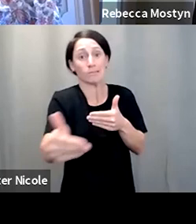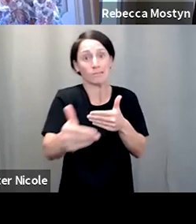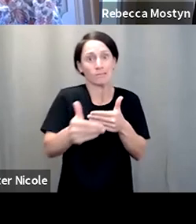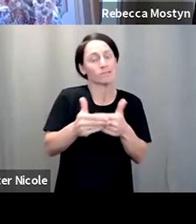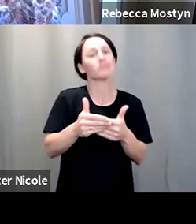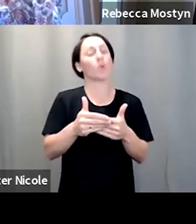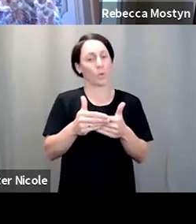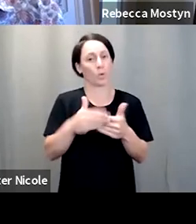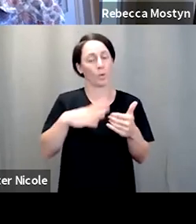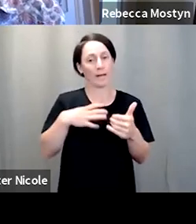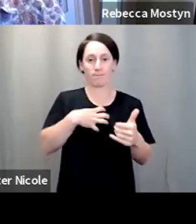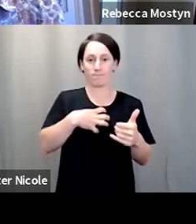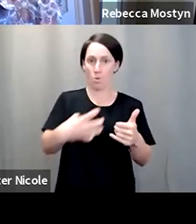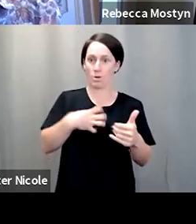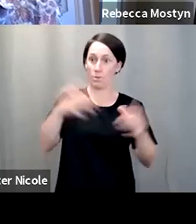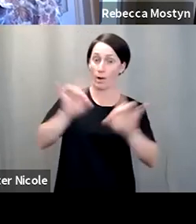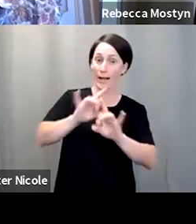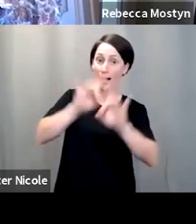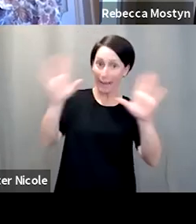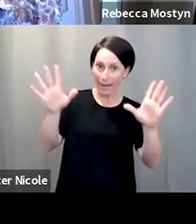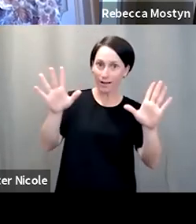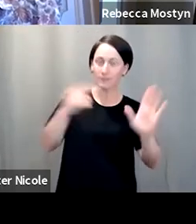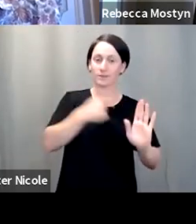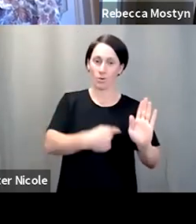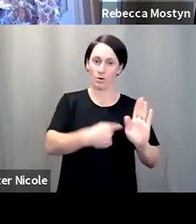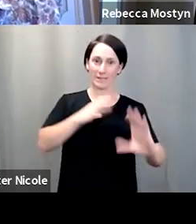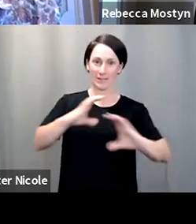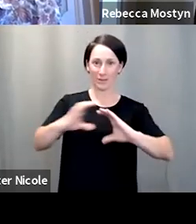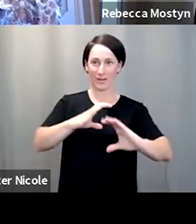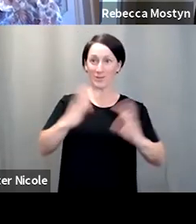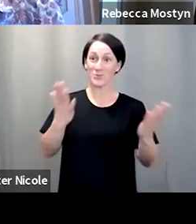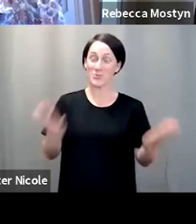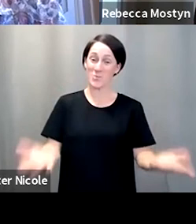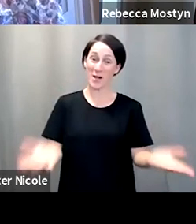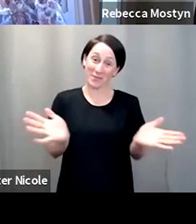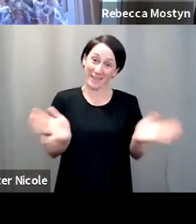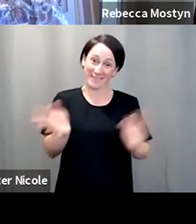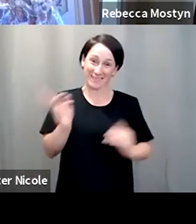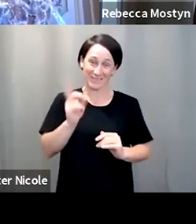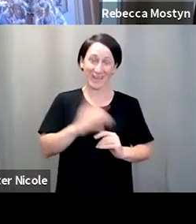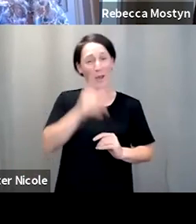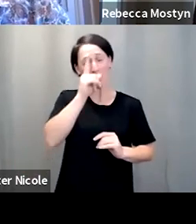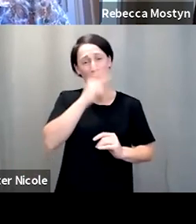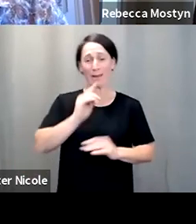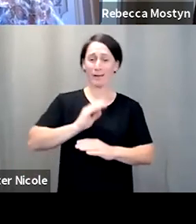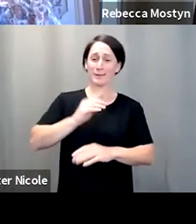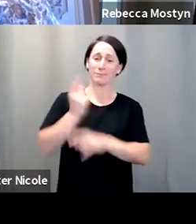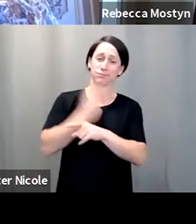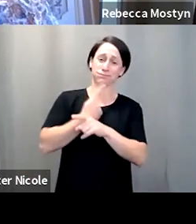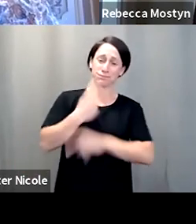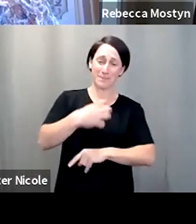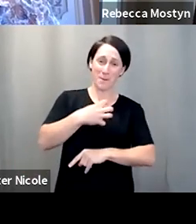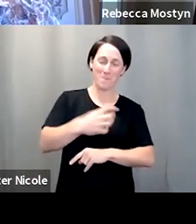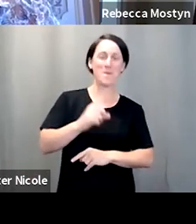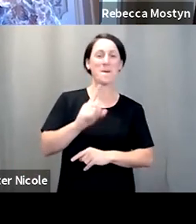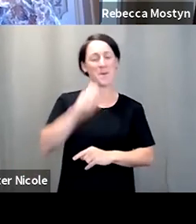to be even more important. Yeah. All right. That's all we have time for today. There's loads more we could talk about, but we'll have to host